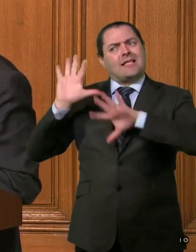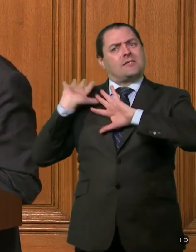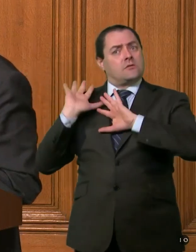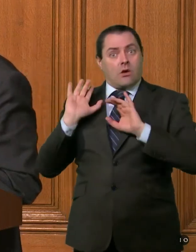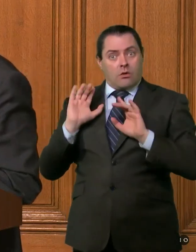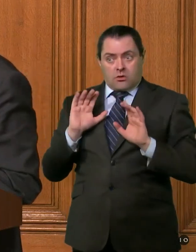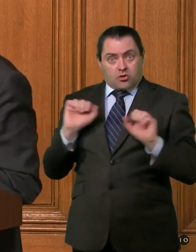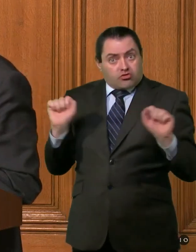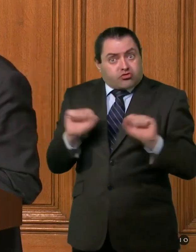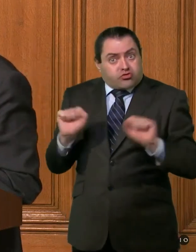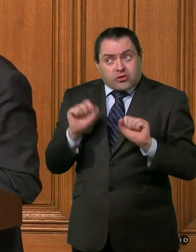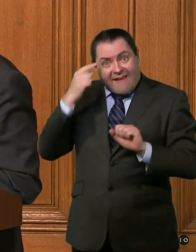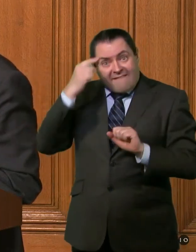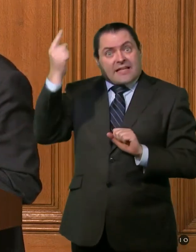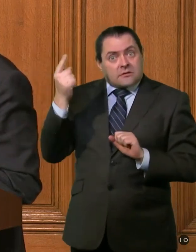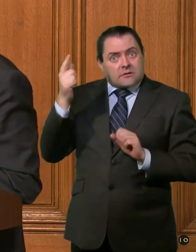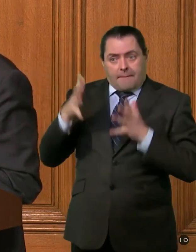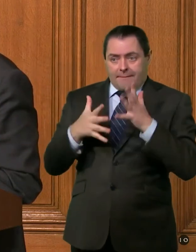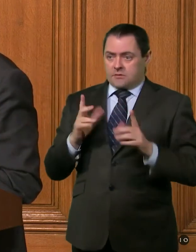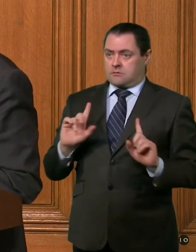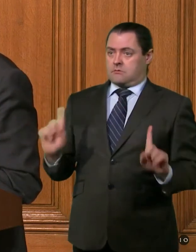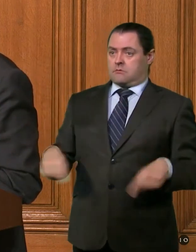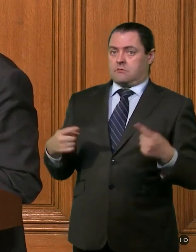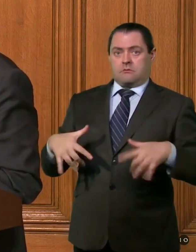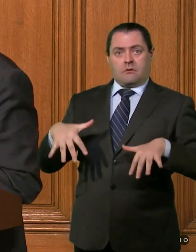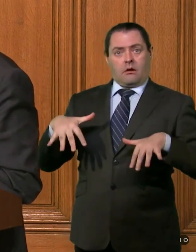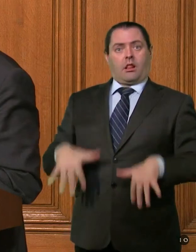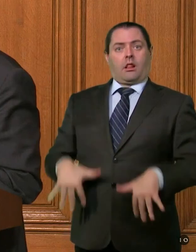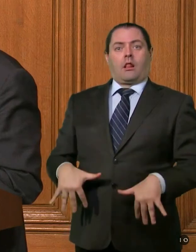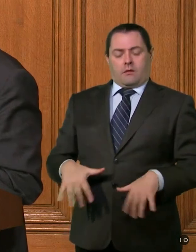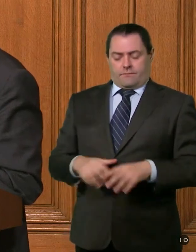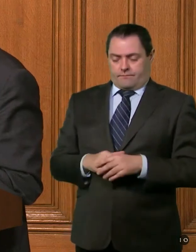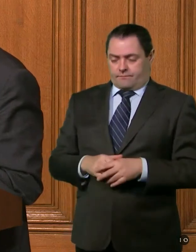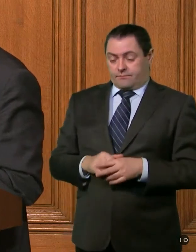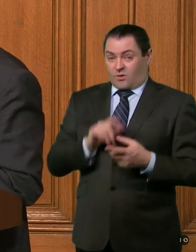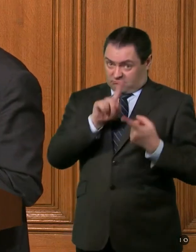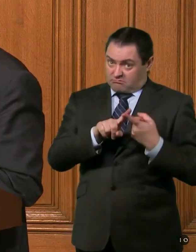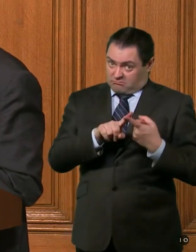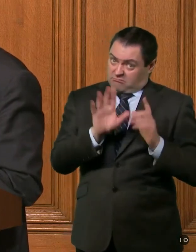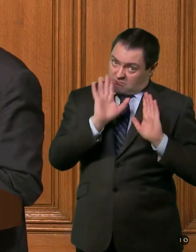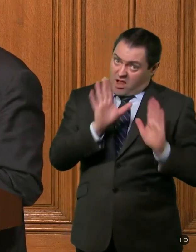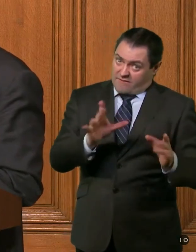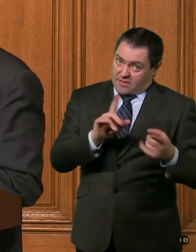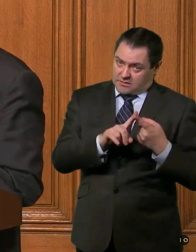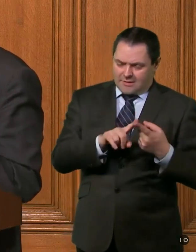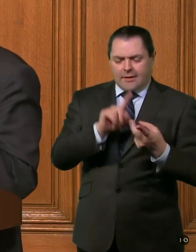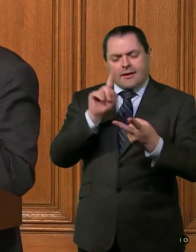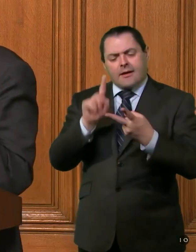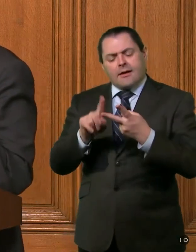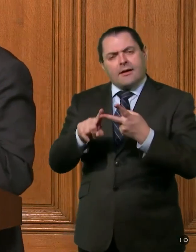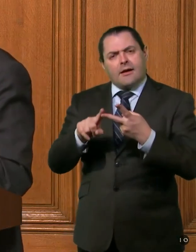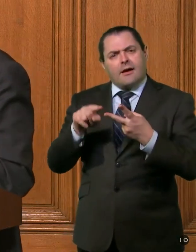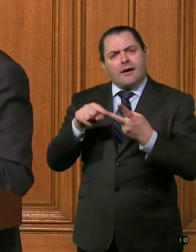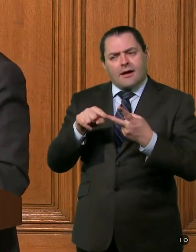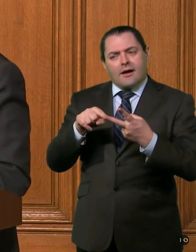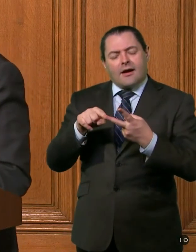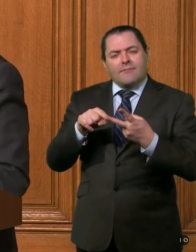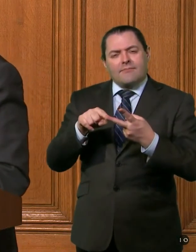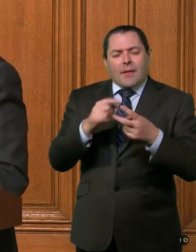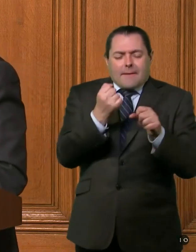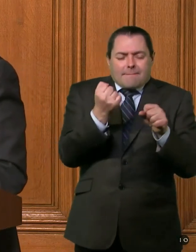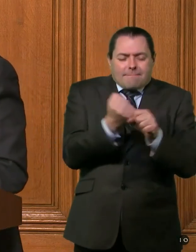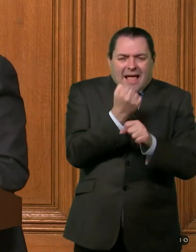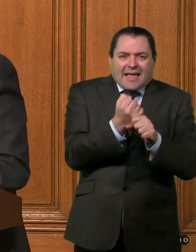sort of lumpiness of supply, this isn't making widgets. These are complex, quality-controlled